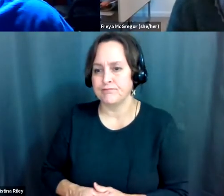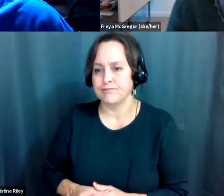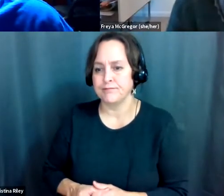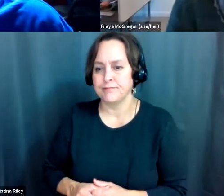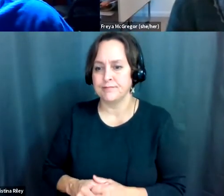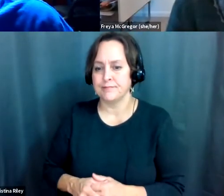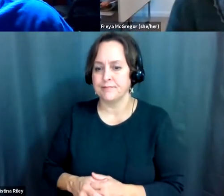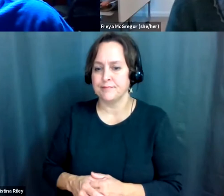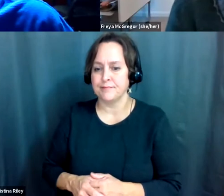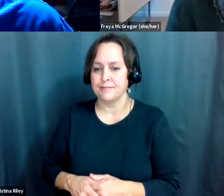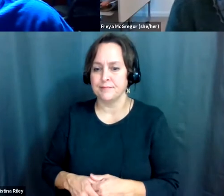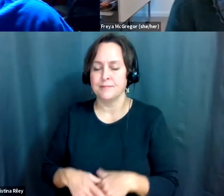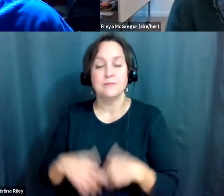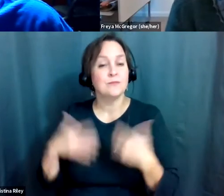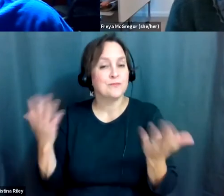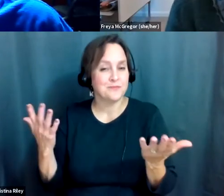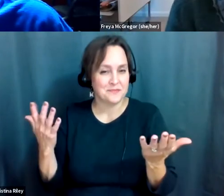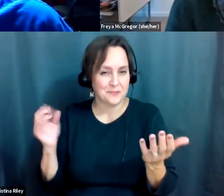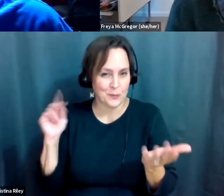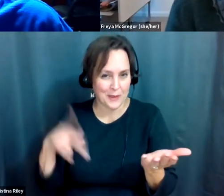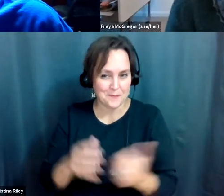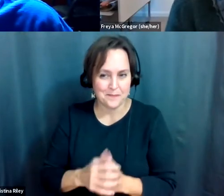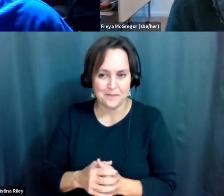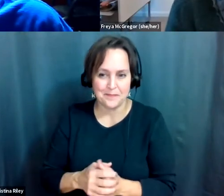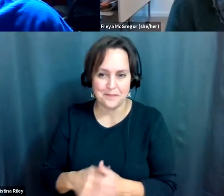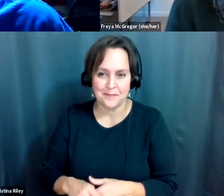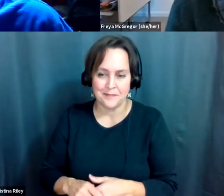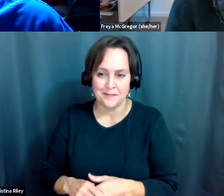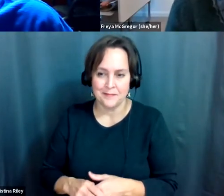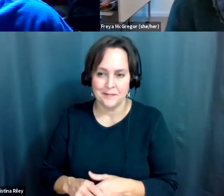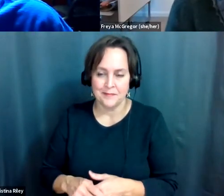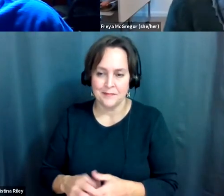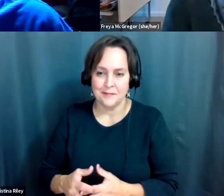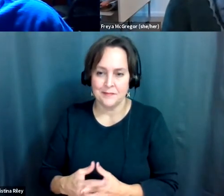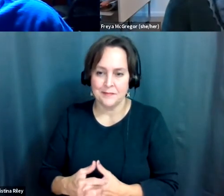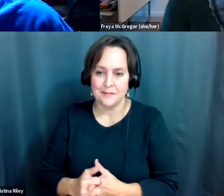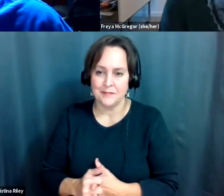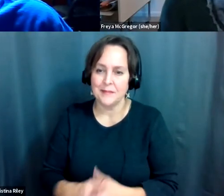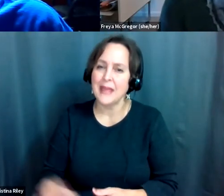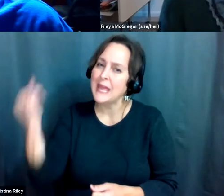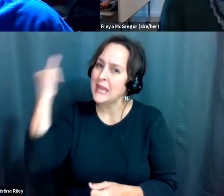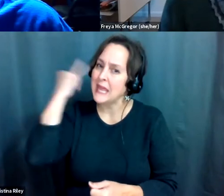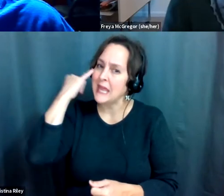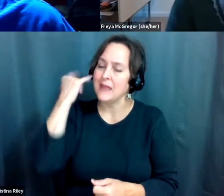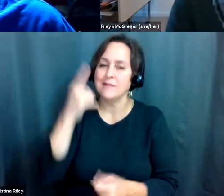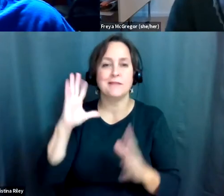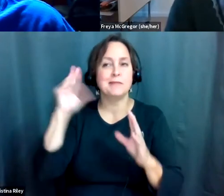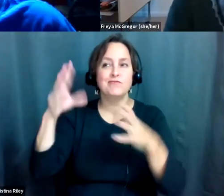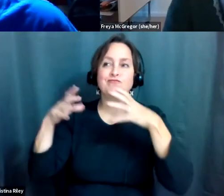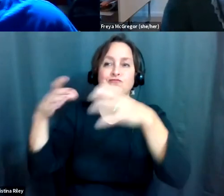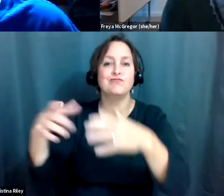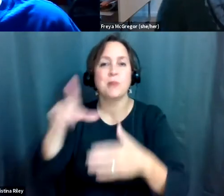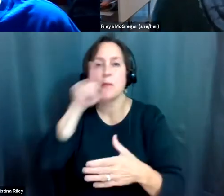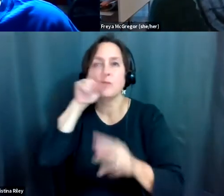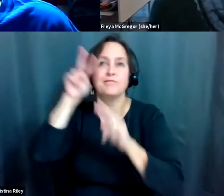Um, so, okay. If, if someone, if you were out birding with a group or, or you